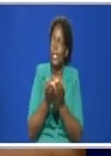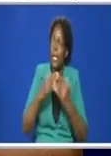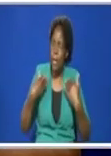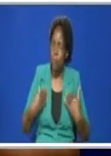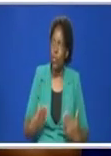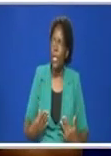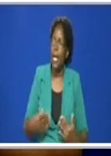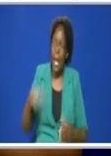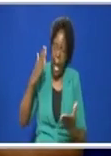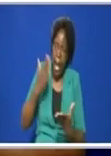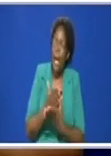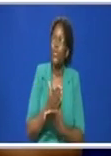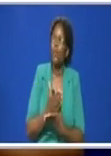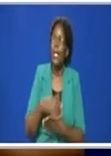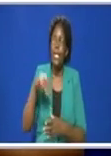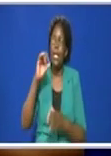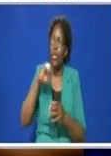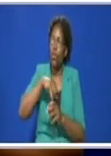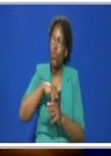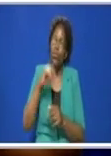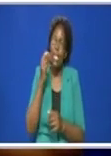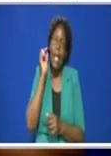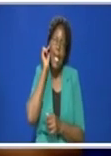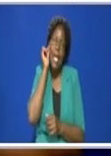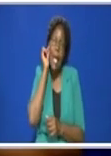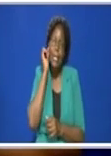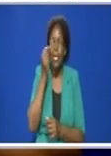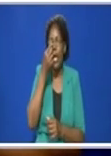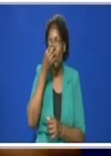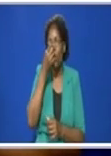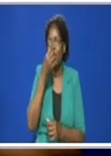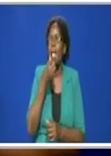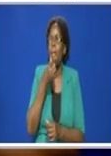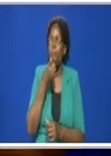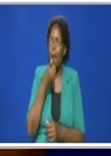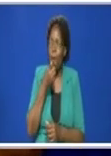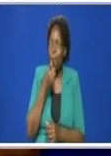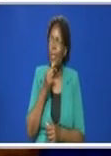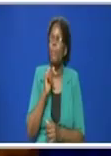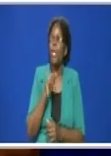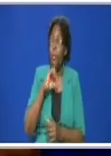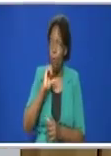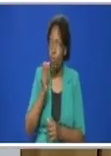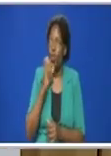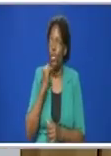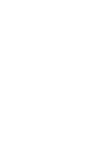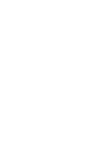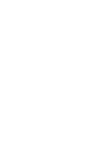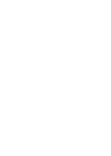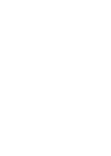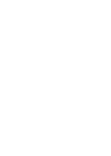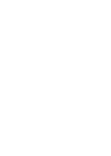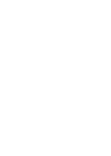Actually, that includes the ears, the nose, the mouth, if I'm not wrong. Exactly. Right?